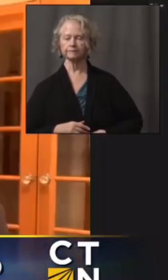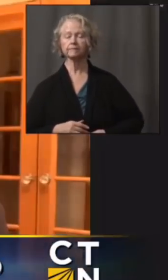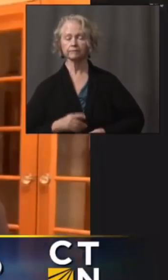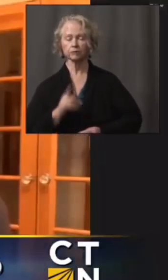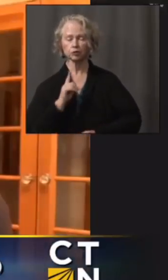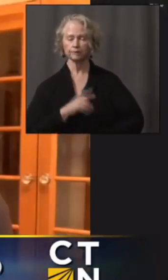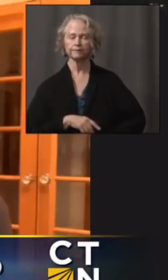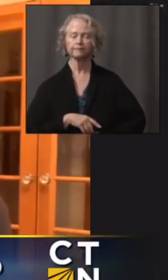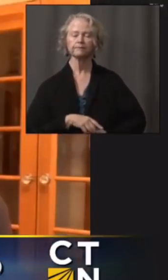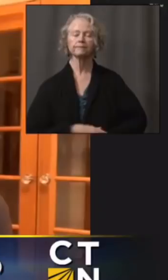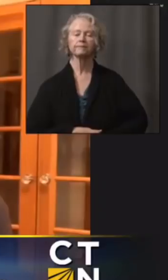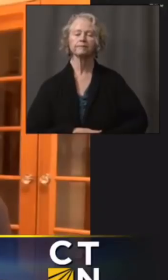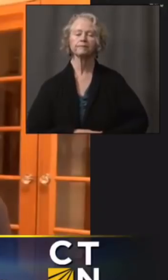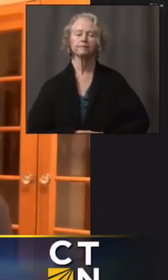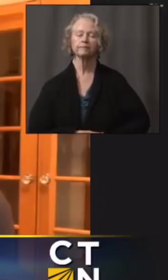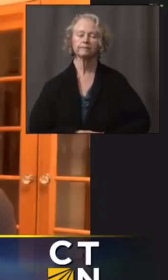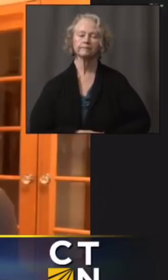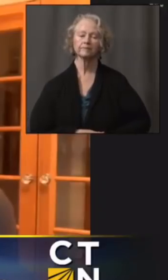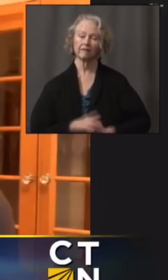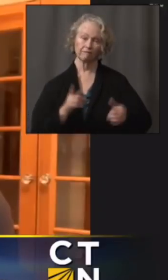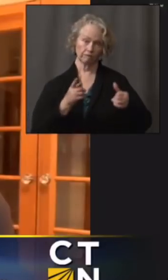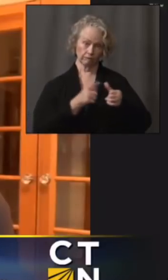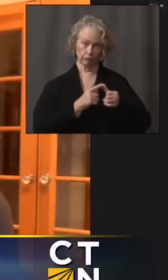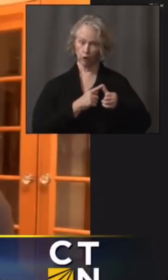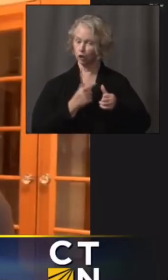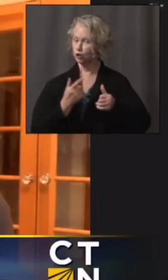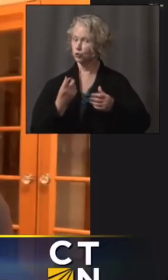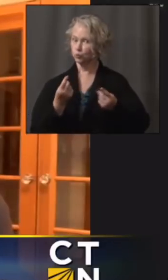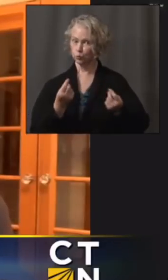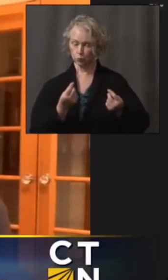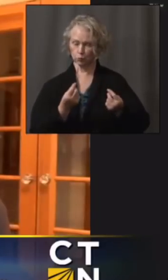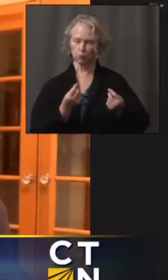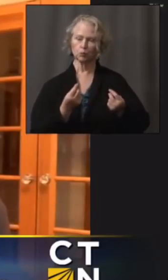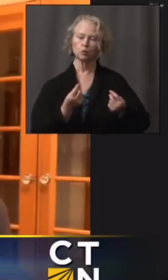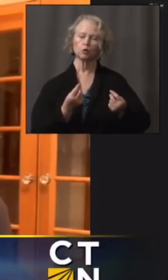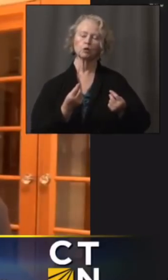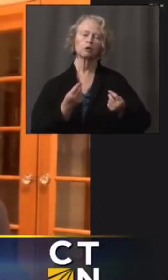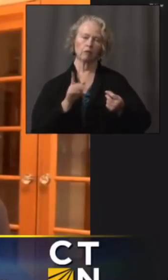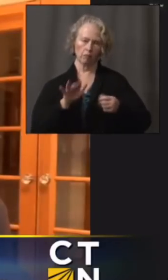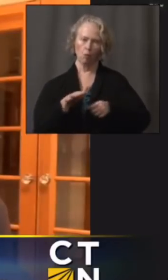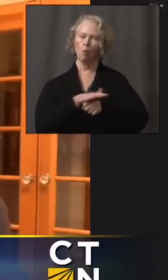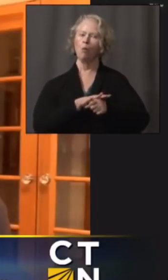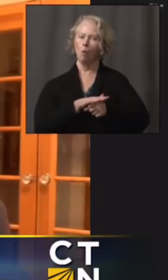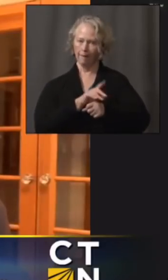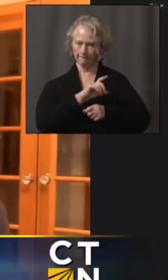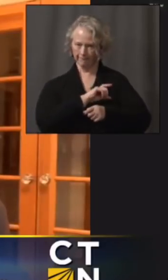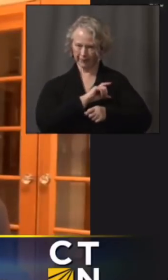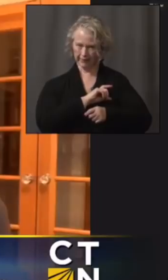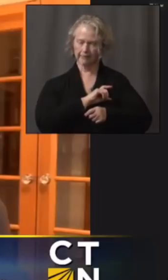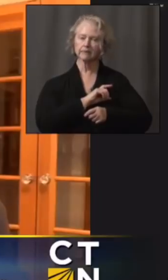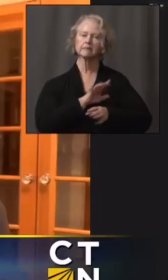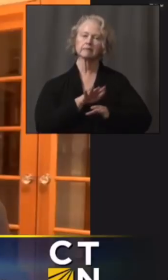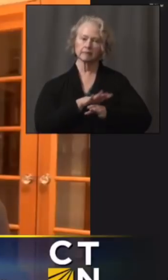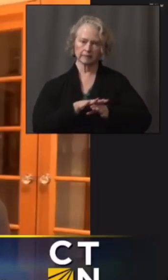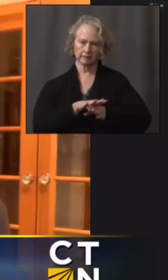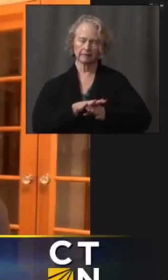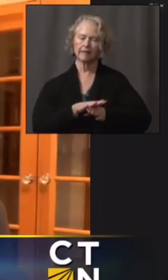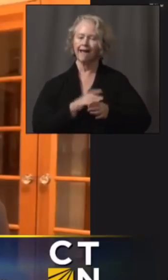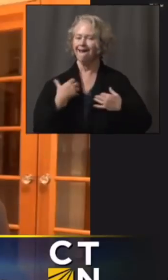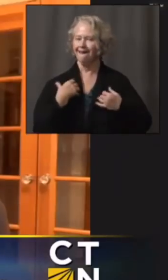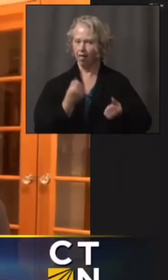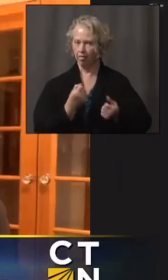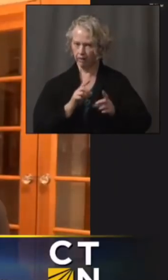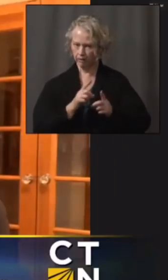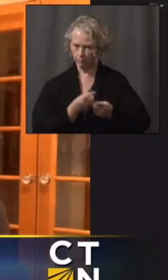Sure. So the first line of defense for enforcement is your local police departments, local law enforcement, and your local health